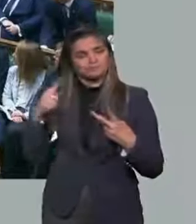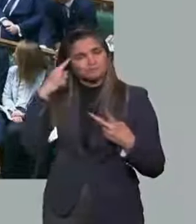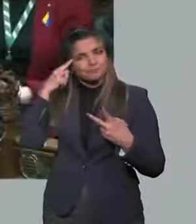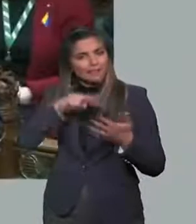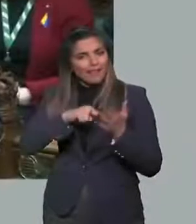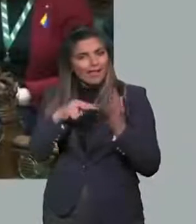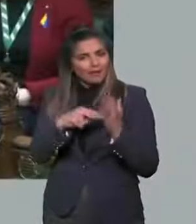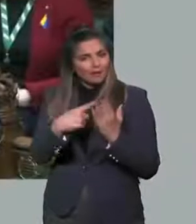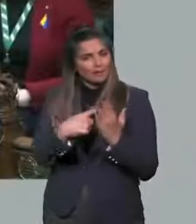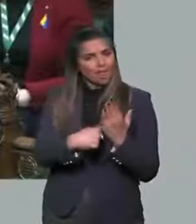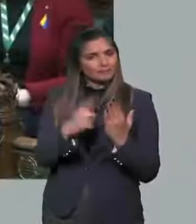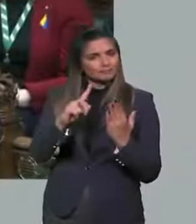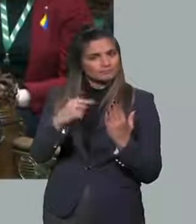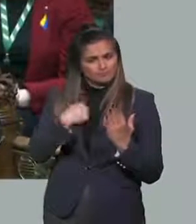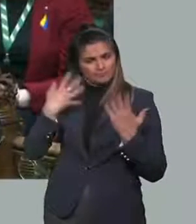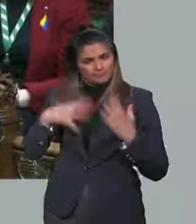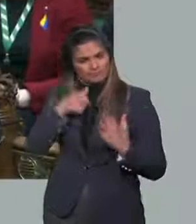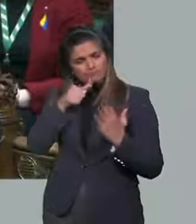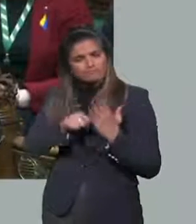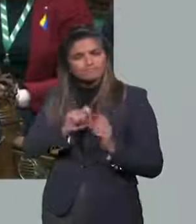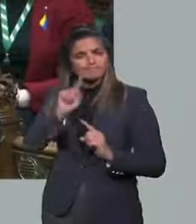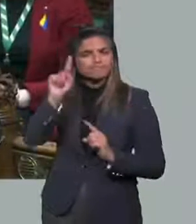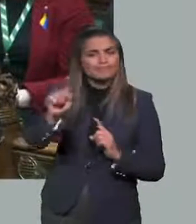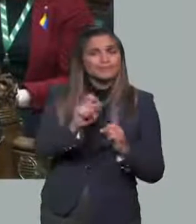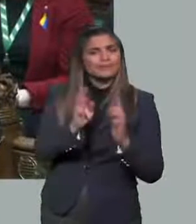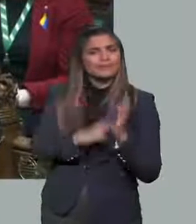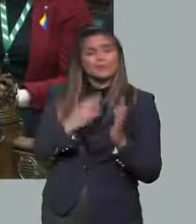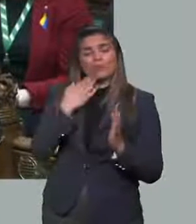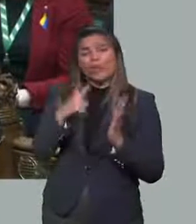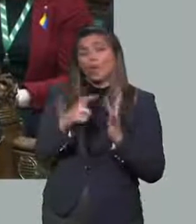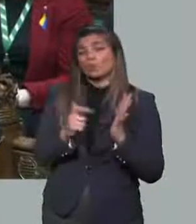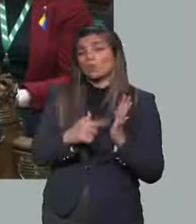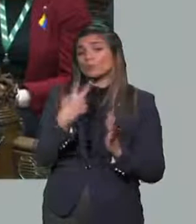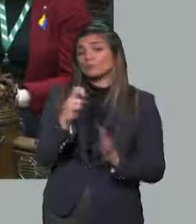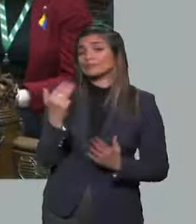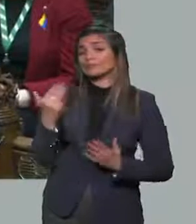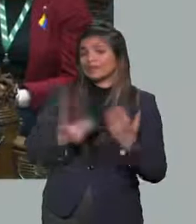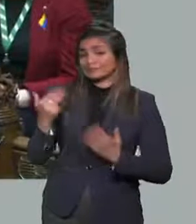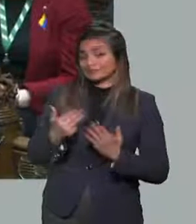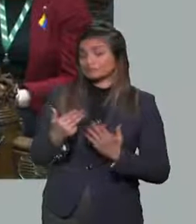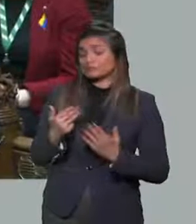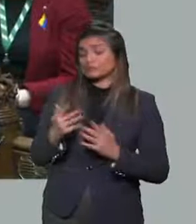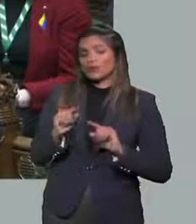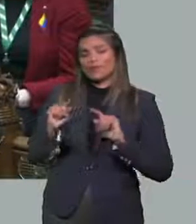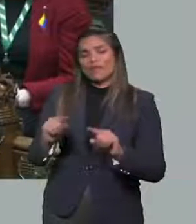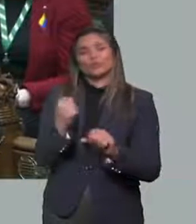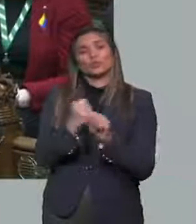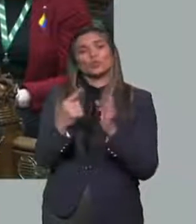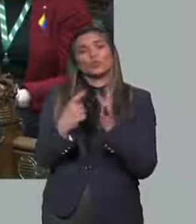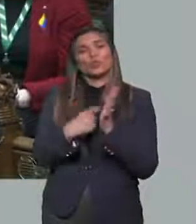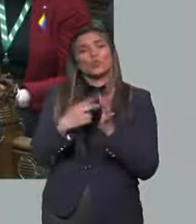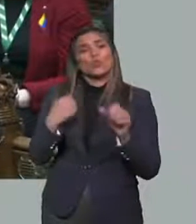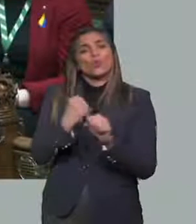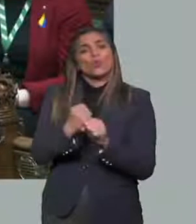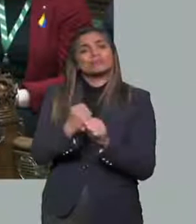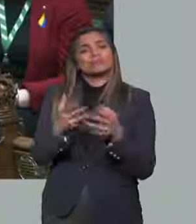policy. I wrote to the Prime Minister in October 2019 about the threat to the Goring Gap. It's against government